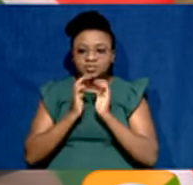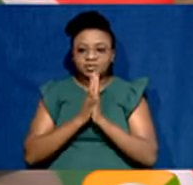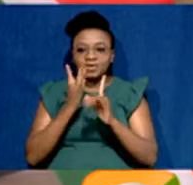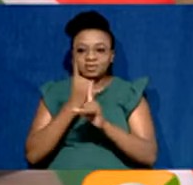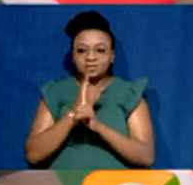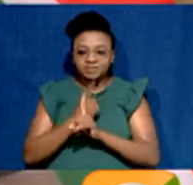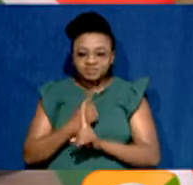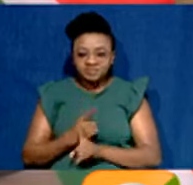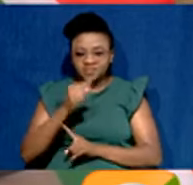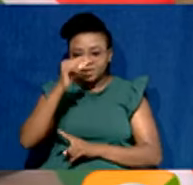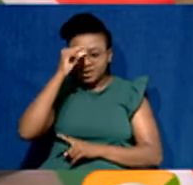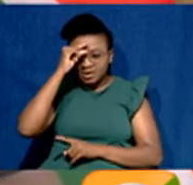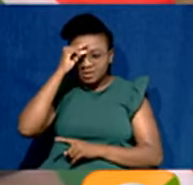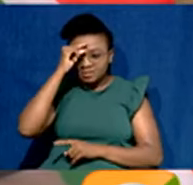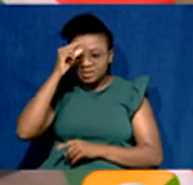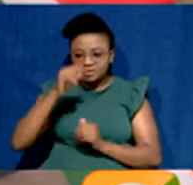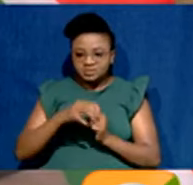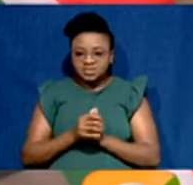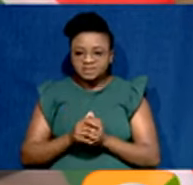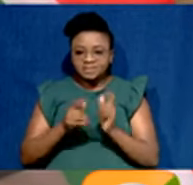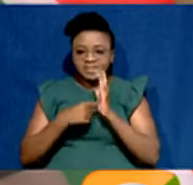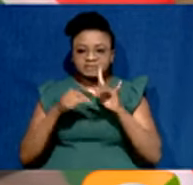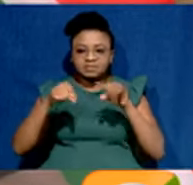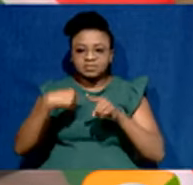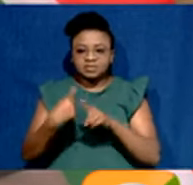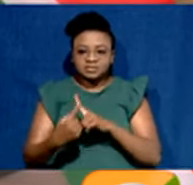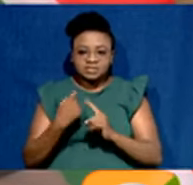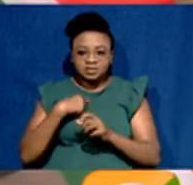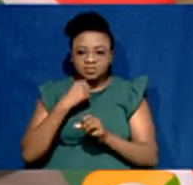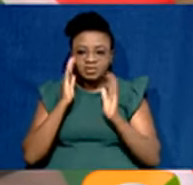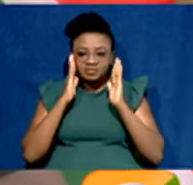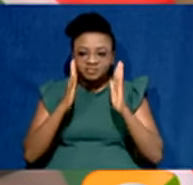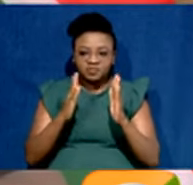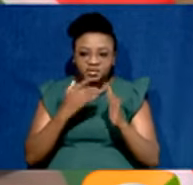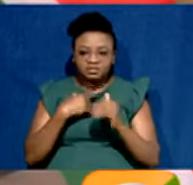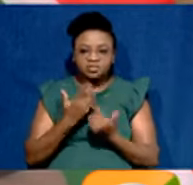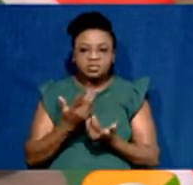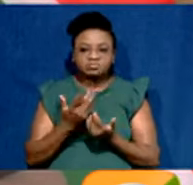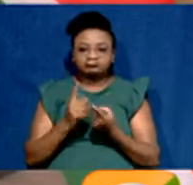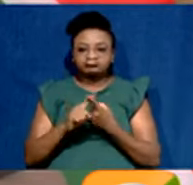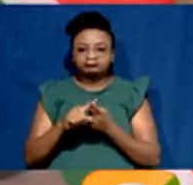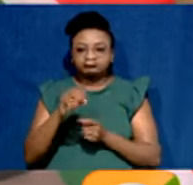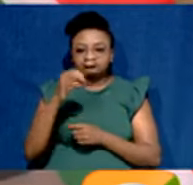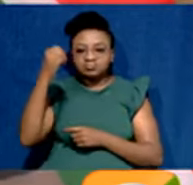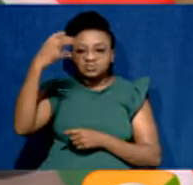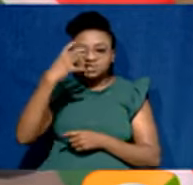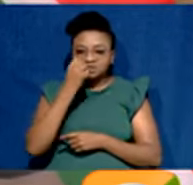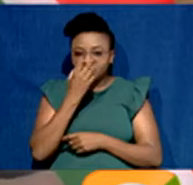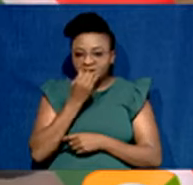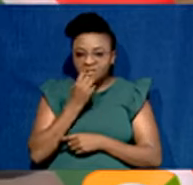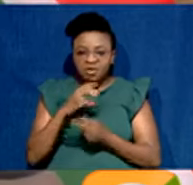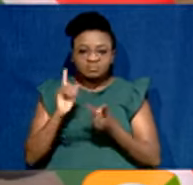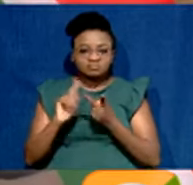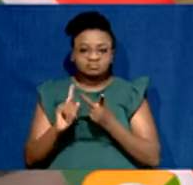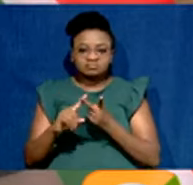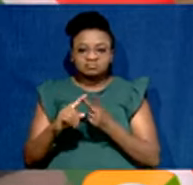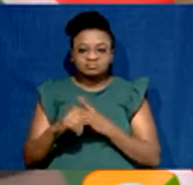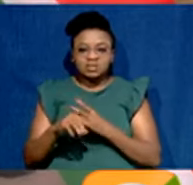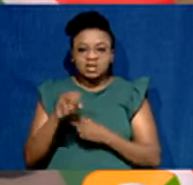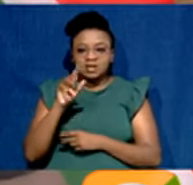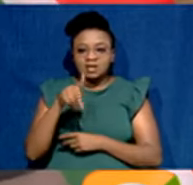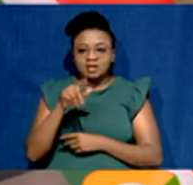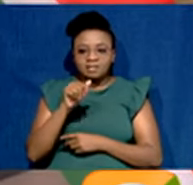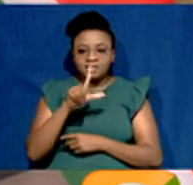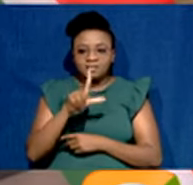This year, we are working on sunflower, we are working on soya, we are working on palm oil. The president